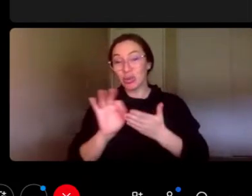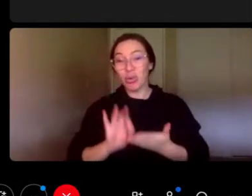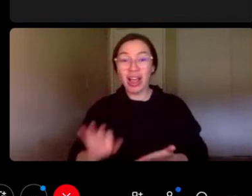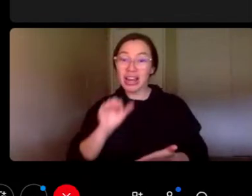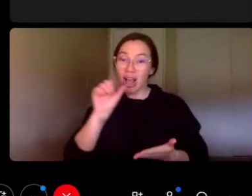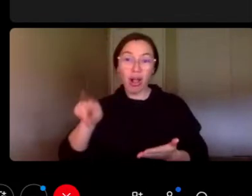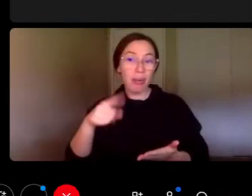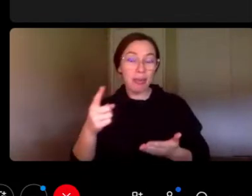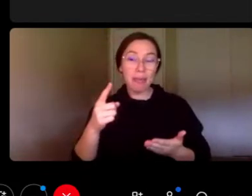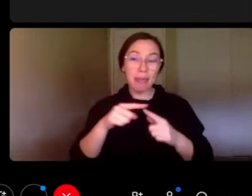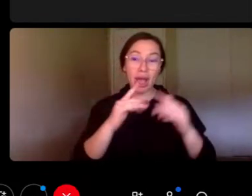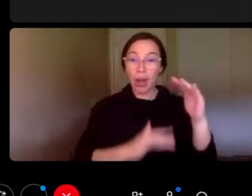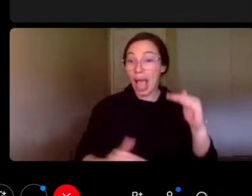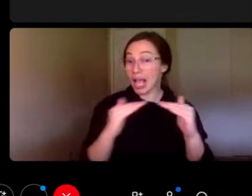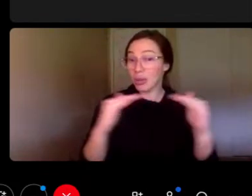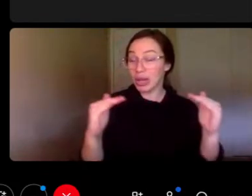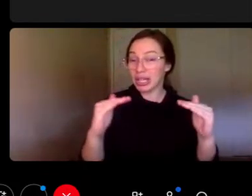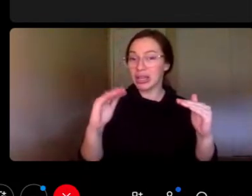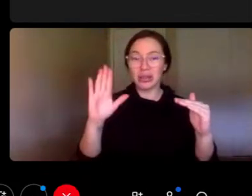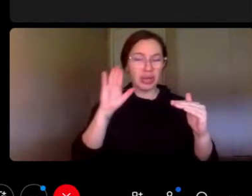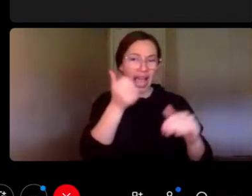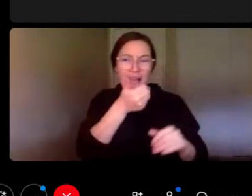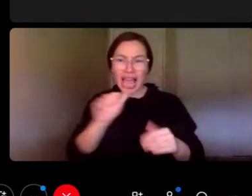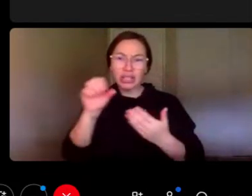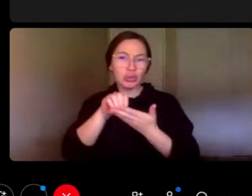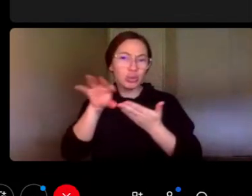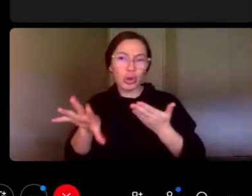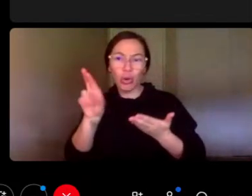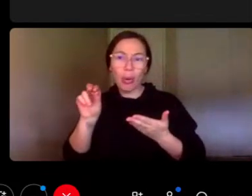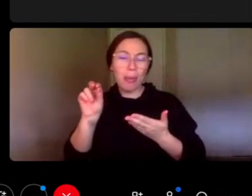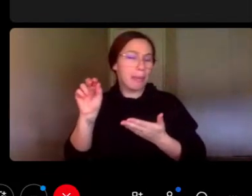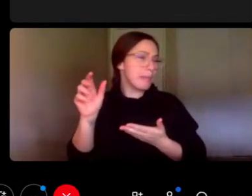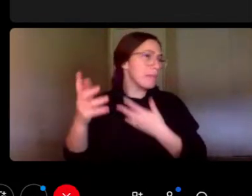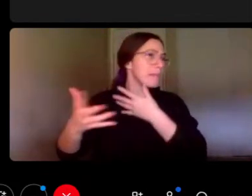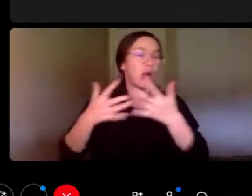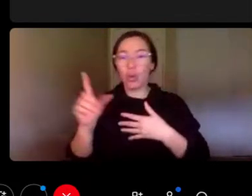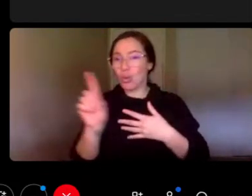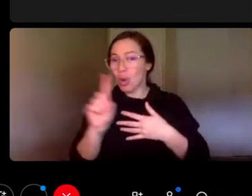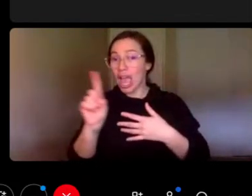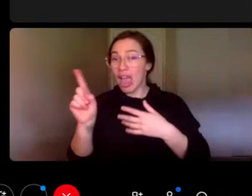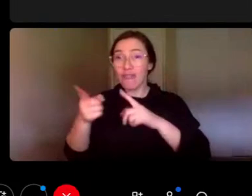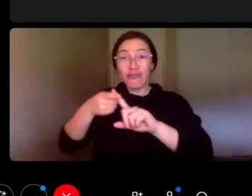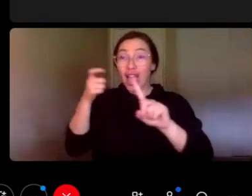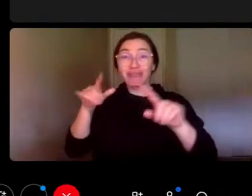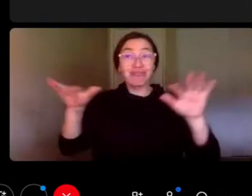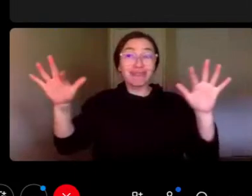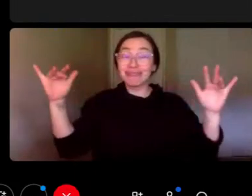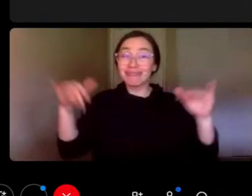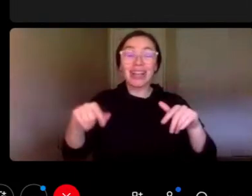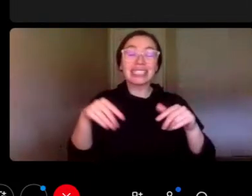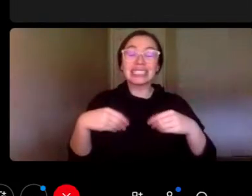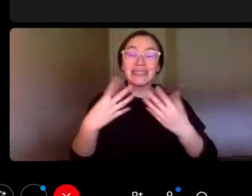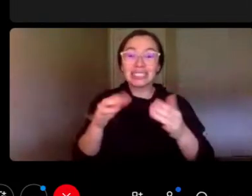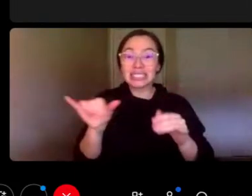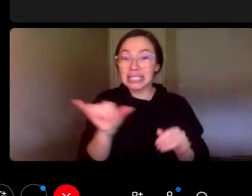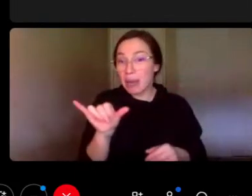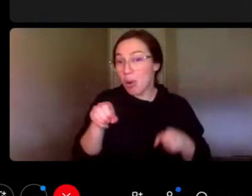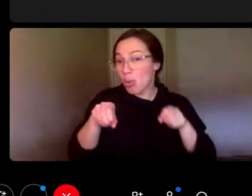equity and providing every student, no matter where they come from, the same opportunities, whether